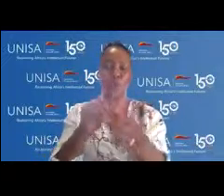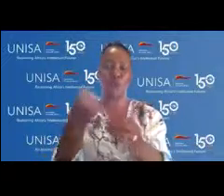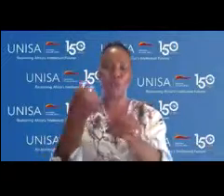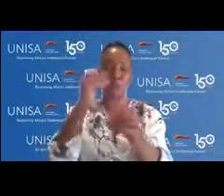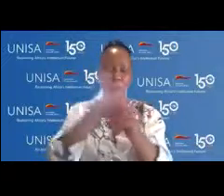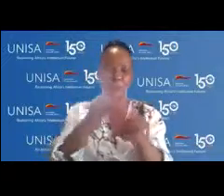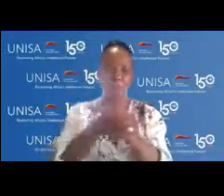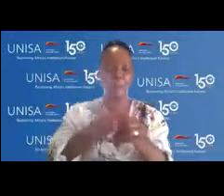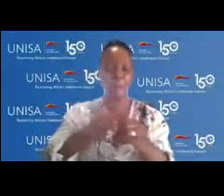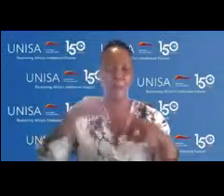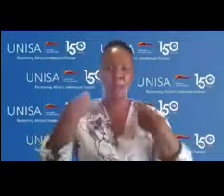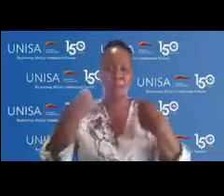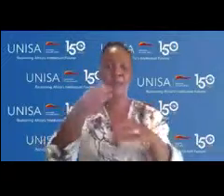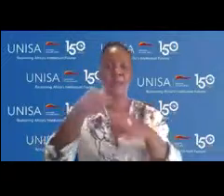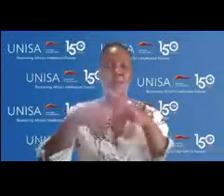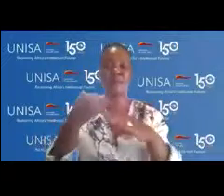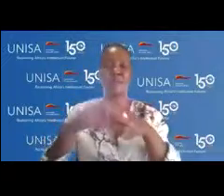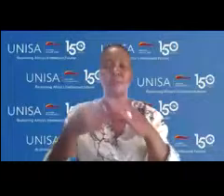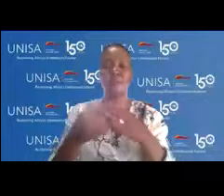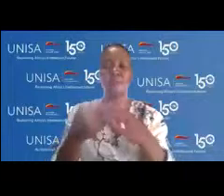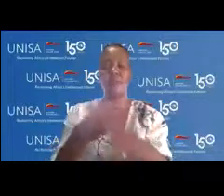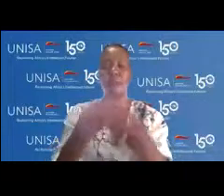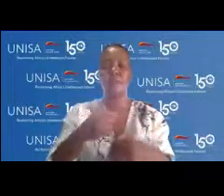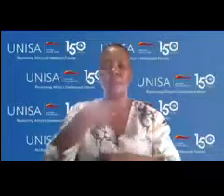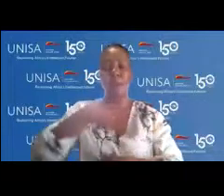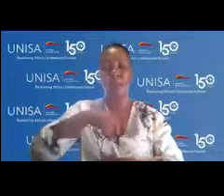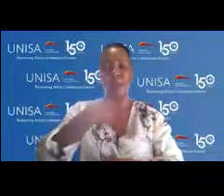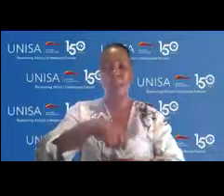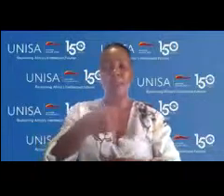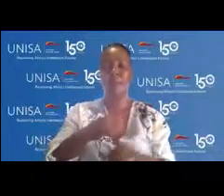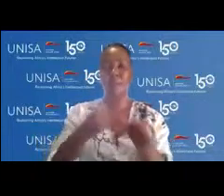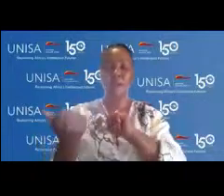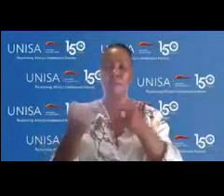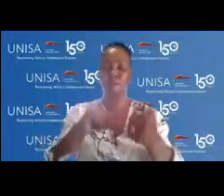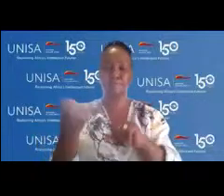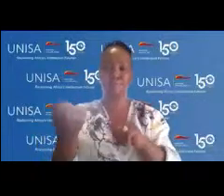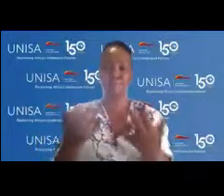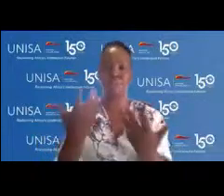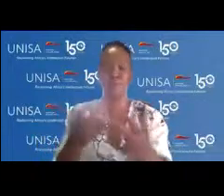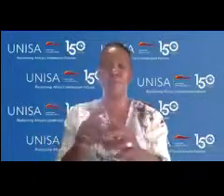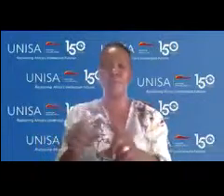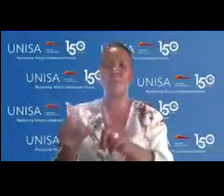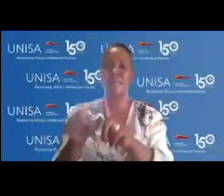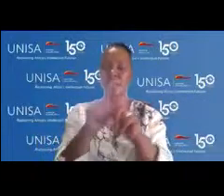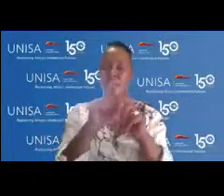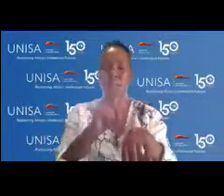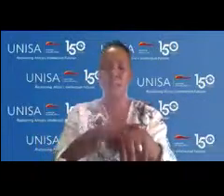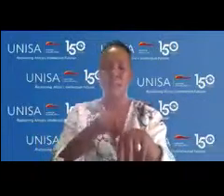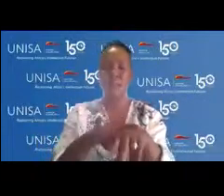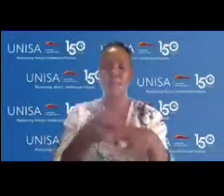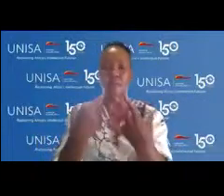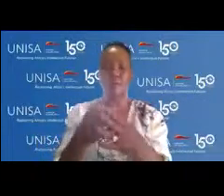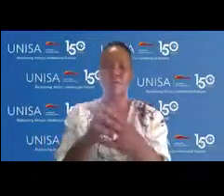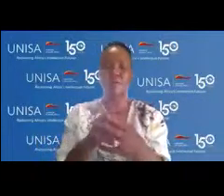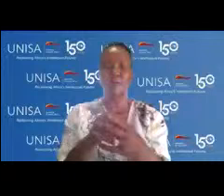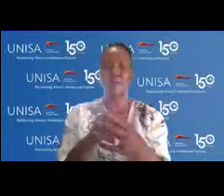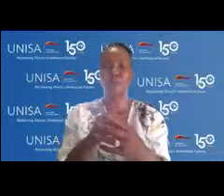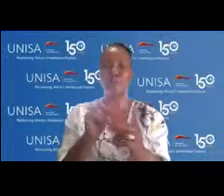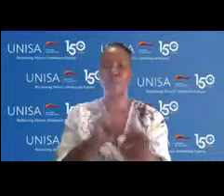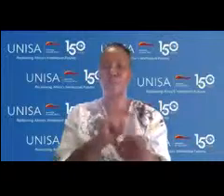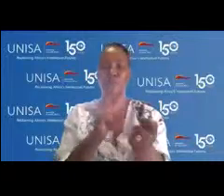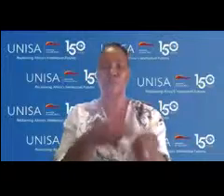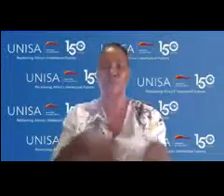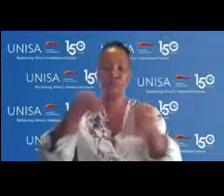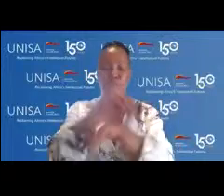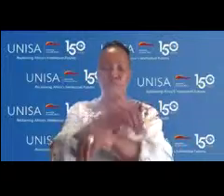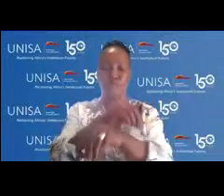and if you've got a personal account as well, you log in with that one at the same time. and you just switch between the two, depending on what you're working with.